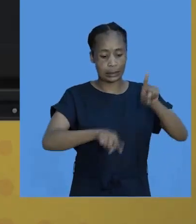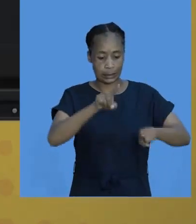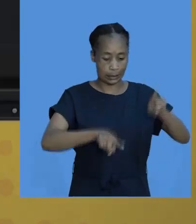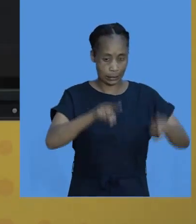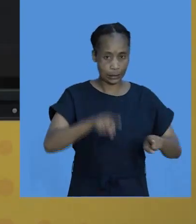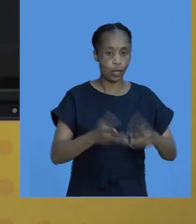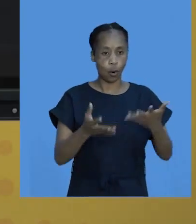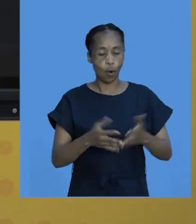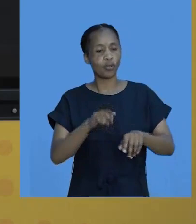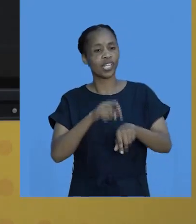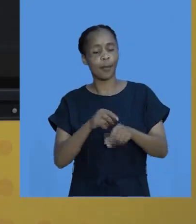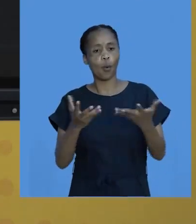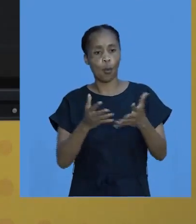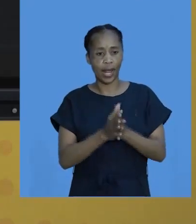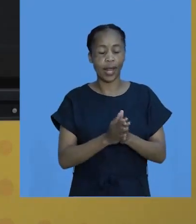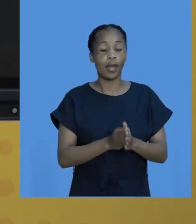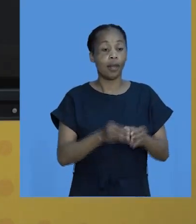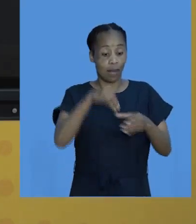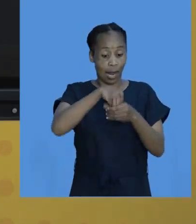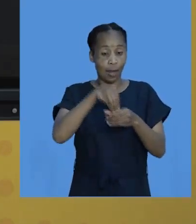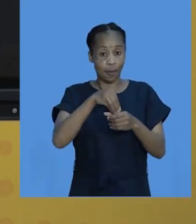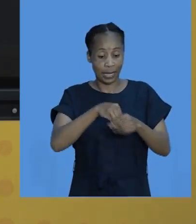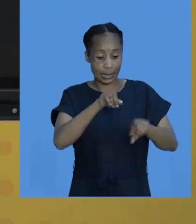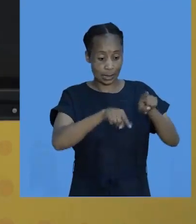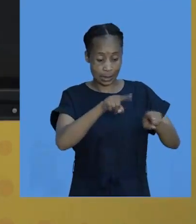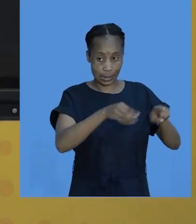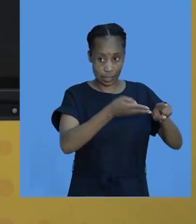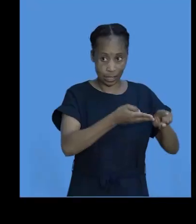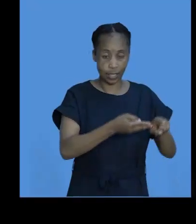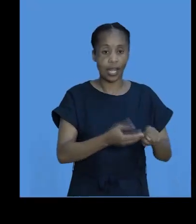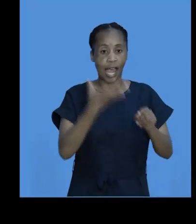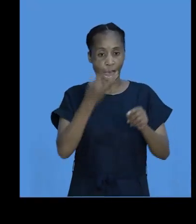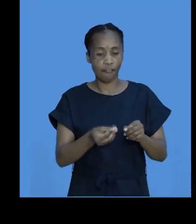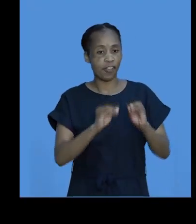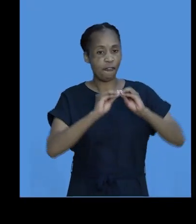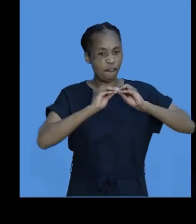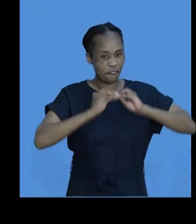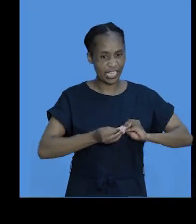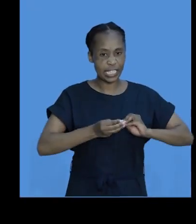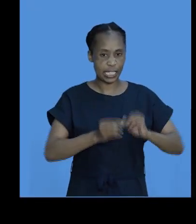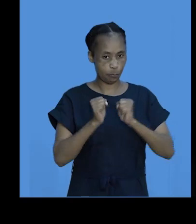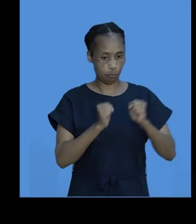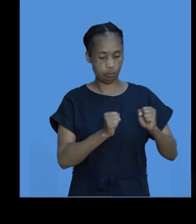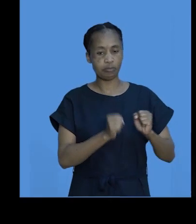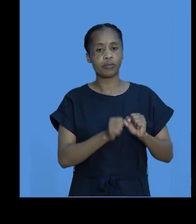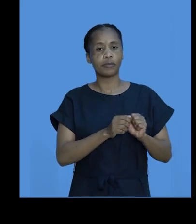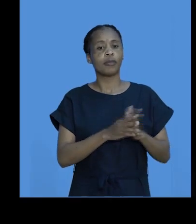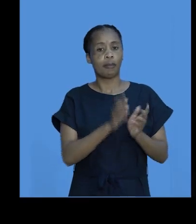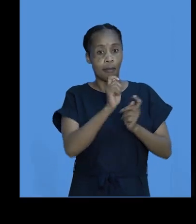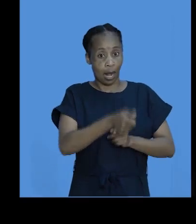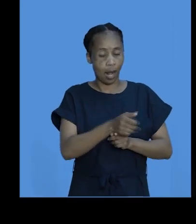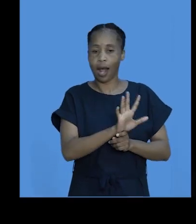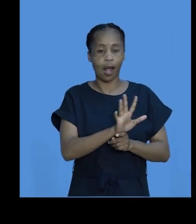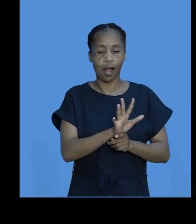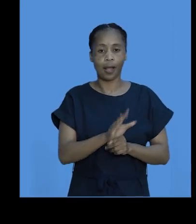variable, or it is a period of time where all elements of costs are variable there. We do not have fixed cost in the long run.